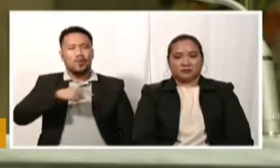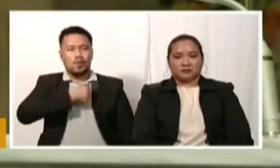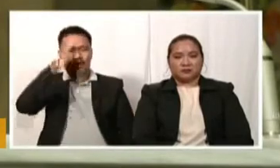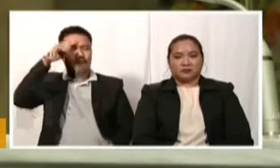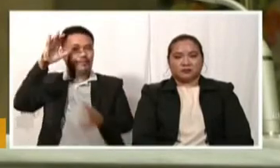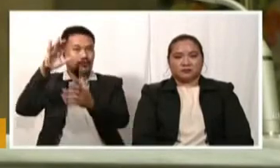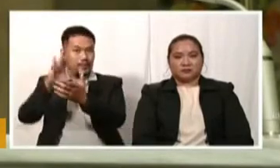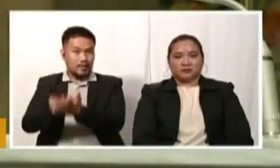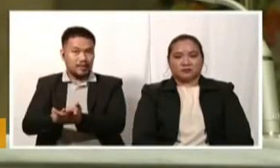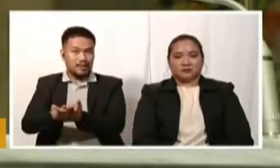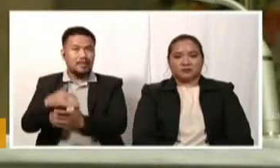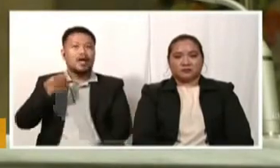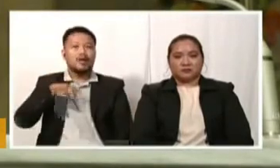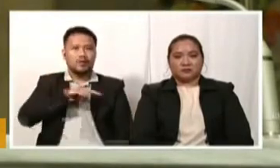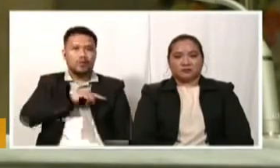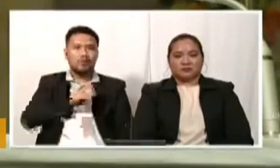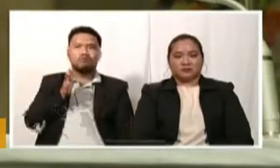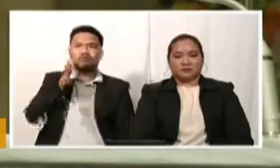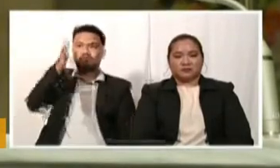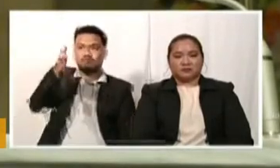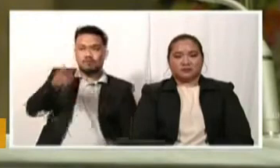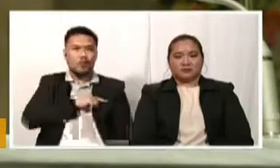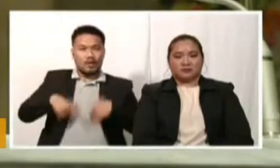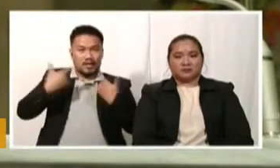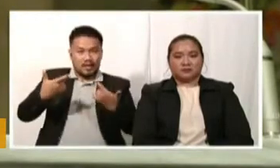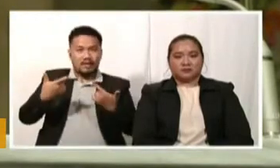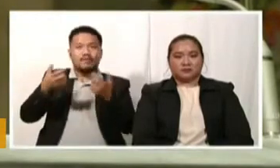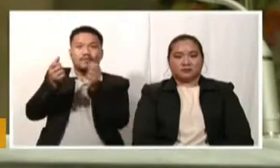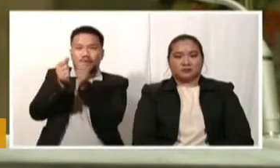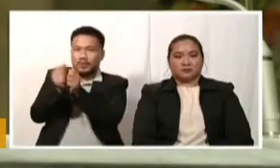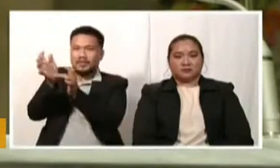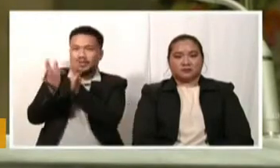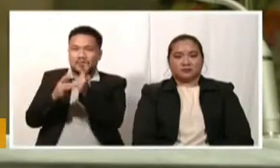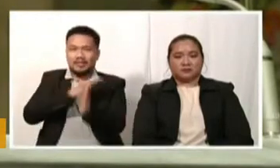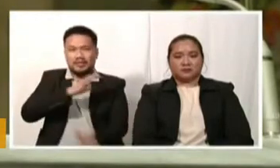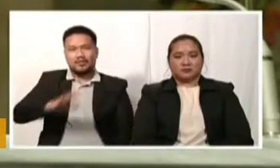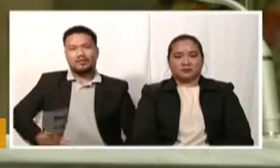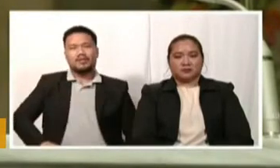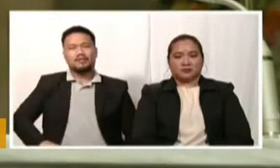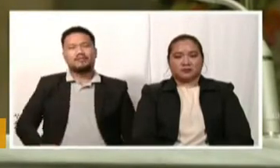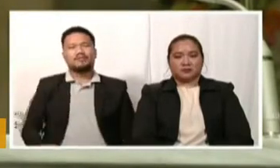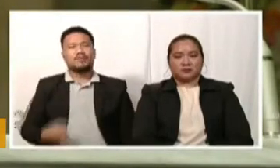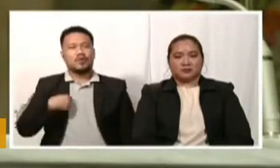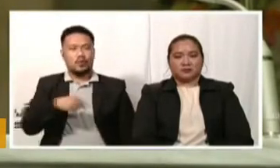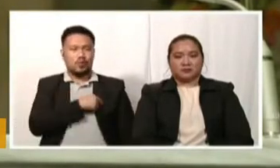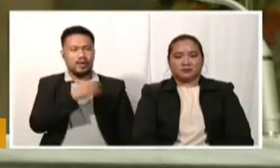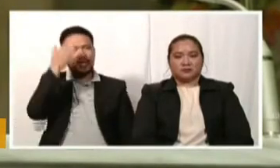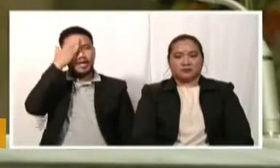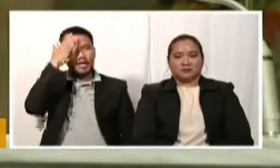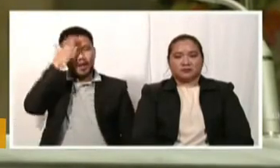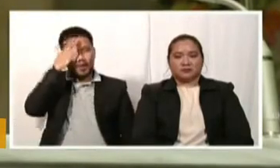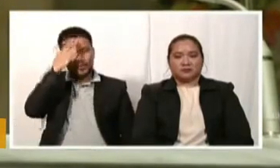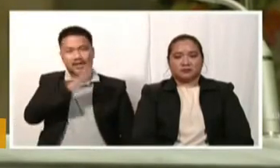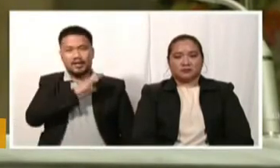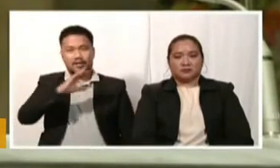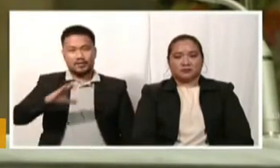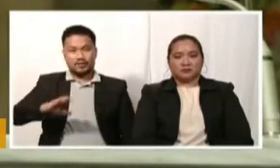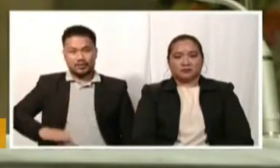believe that we shall also live with him. We know that